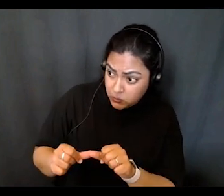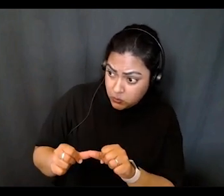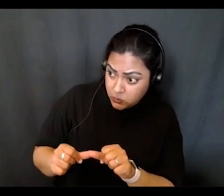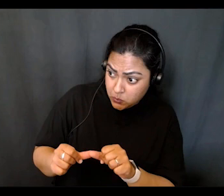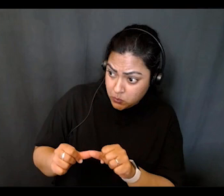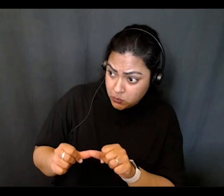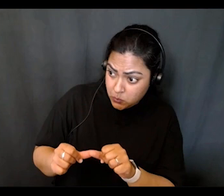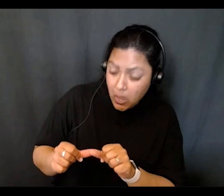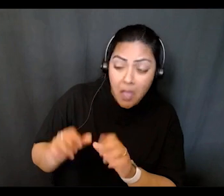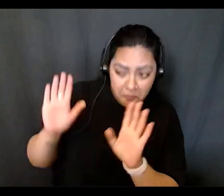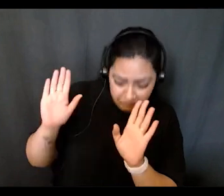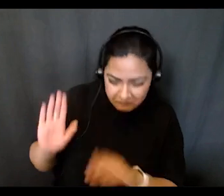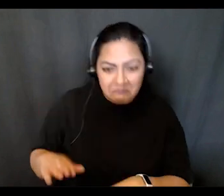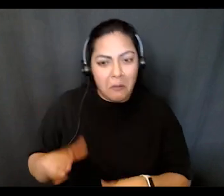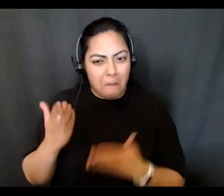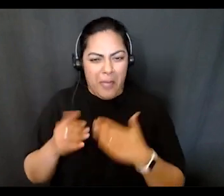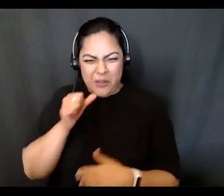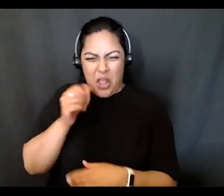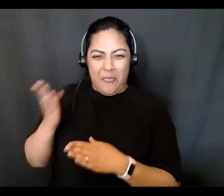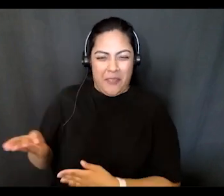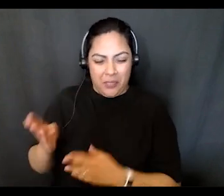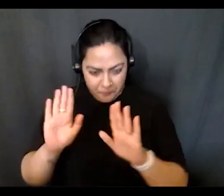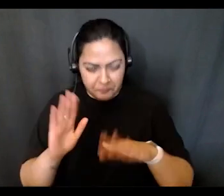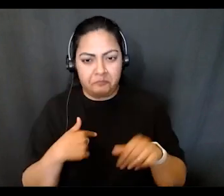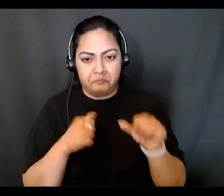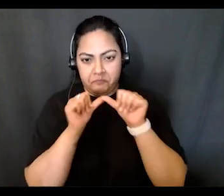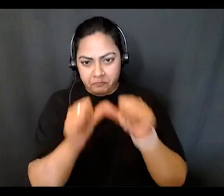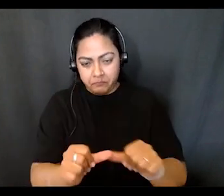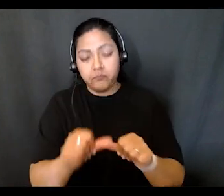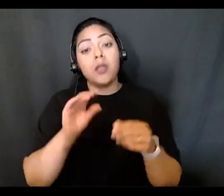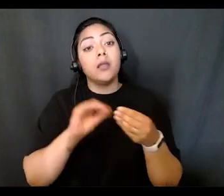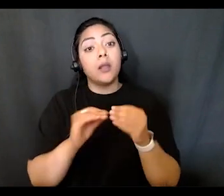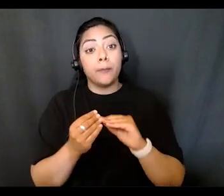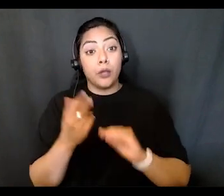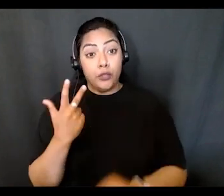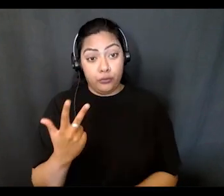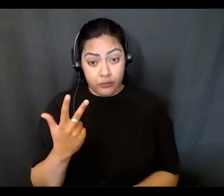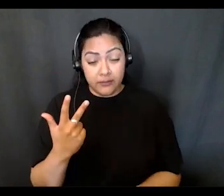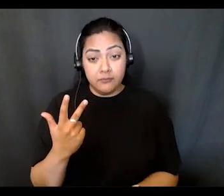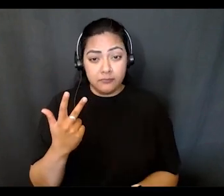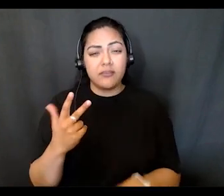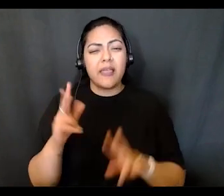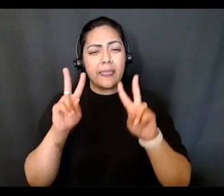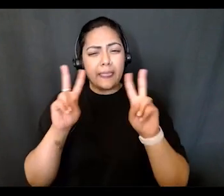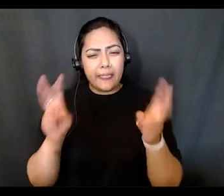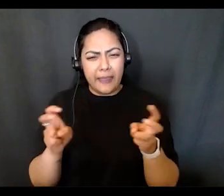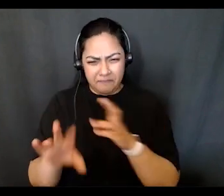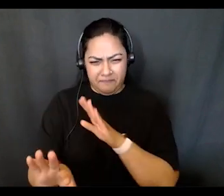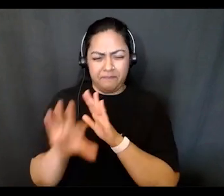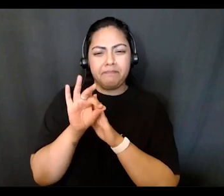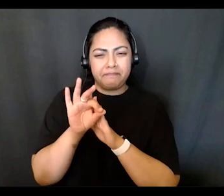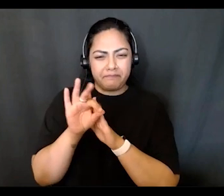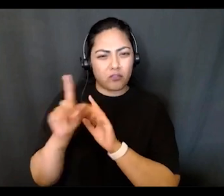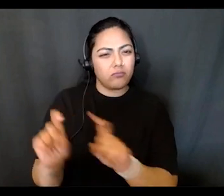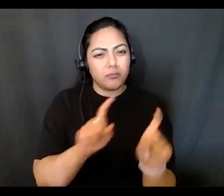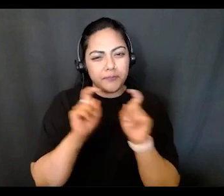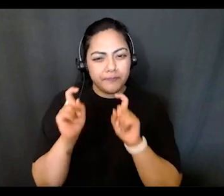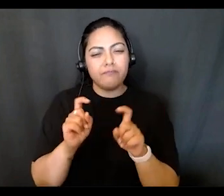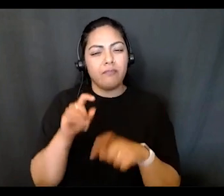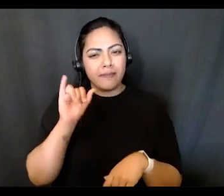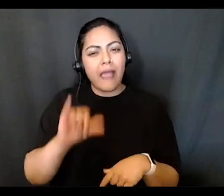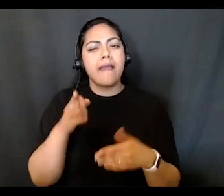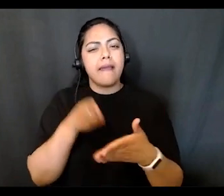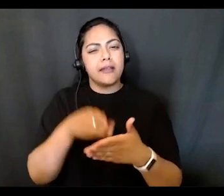Okay, I don't see you, so I'll continue. Theme 3 talks about anti-Black racism and various forms of